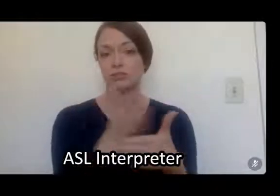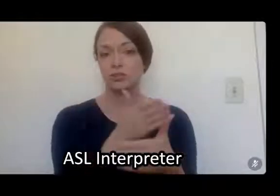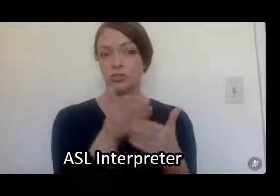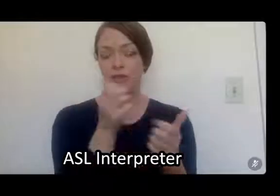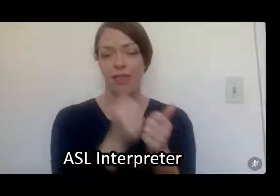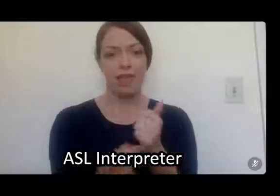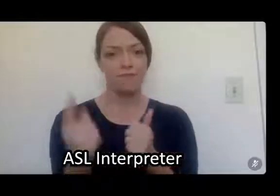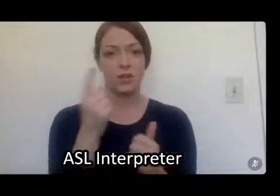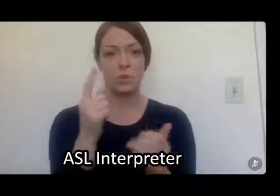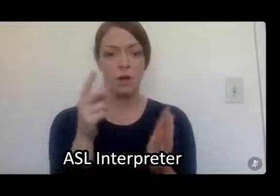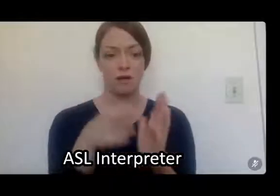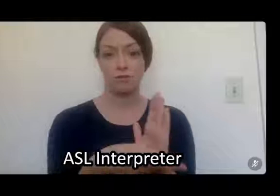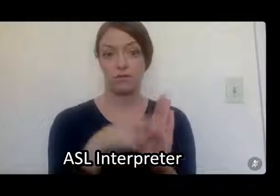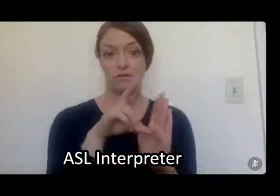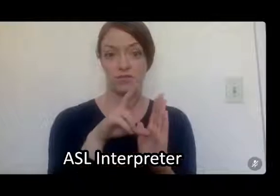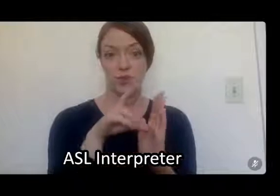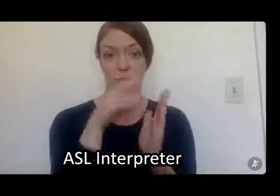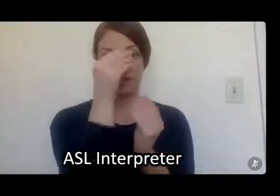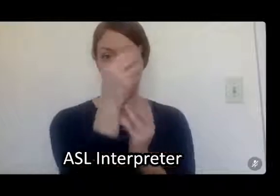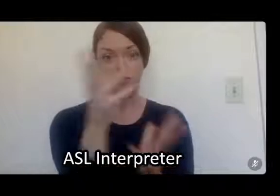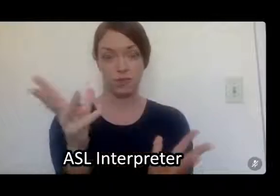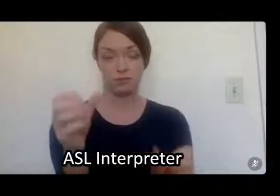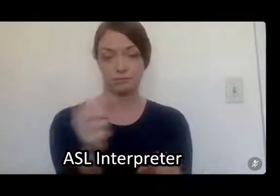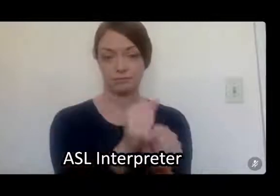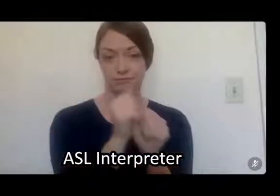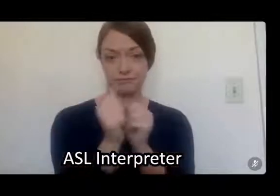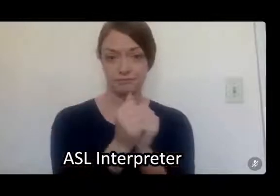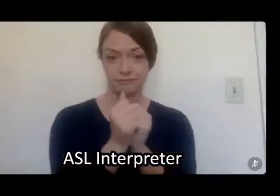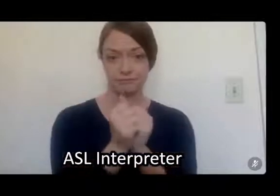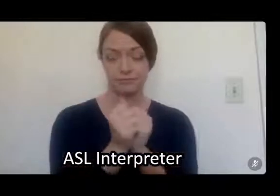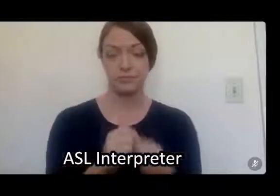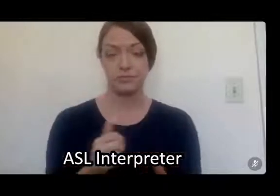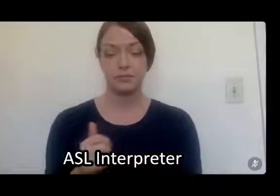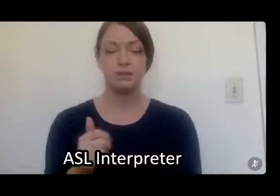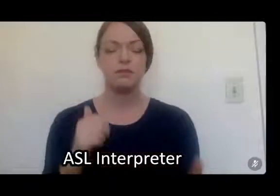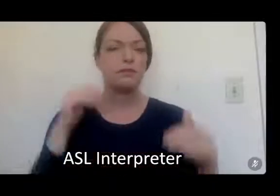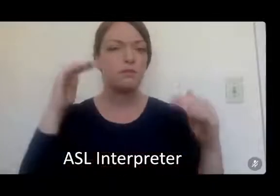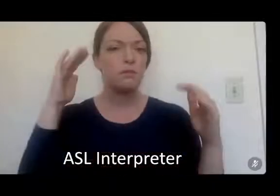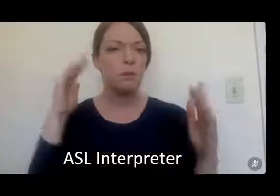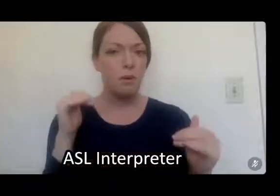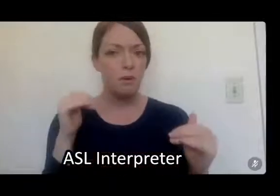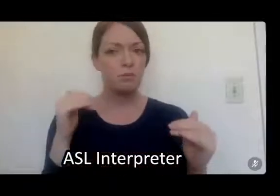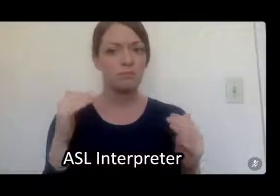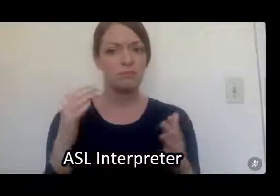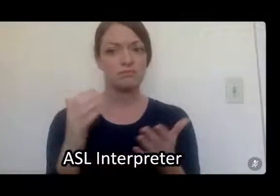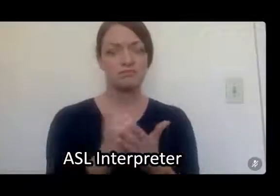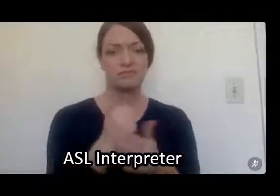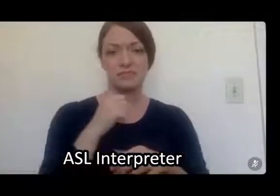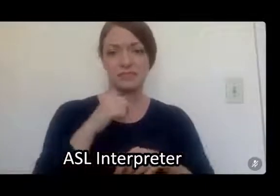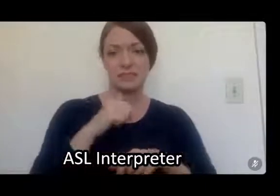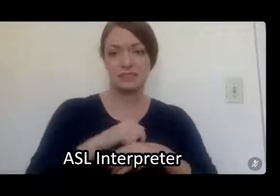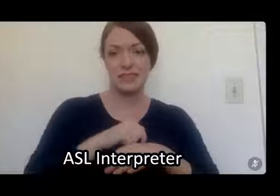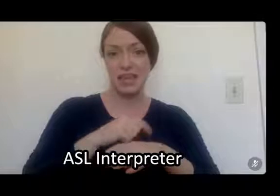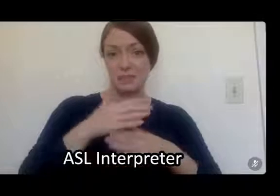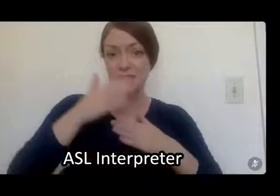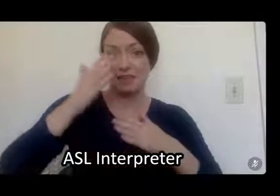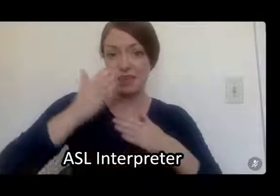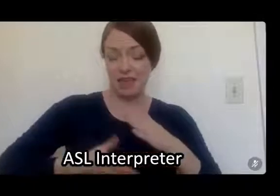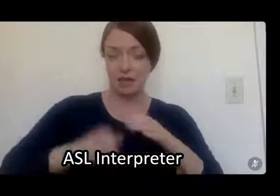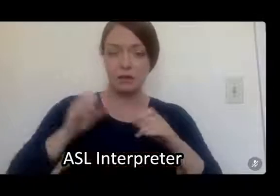can go over it. We hopefully get time to cover how to run a game accessibly at the end of this and